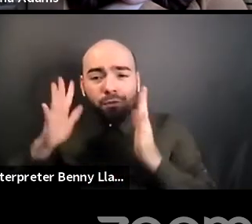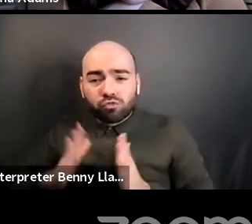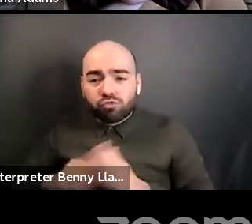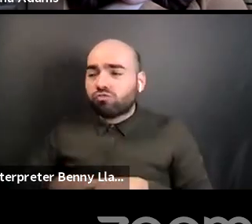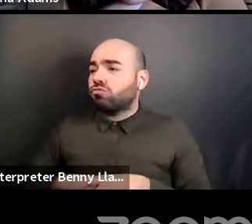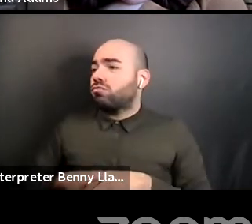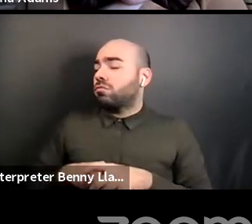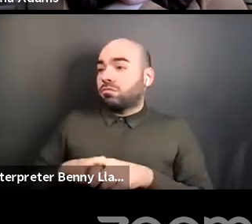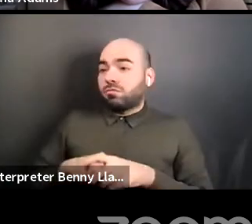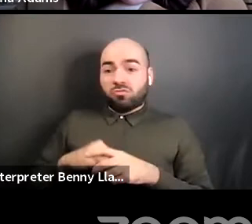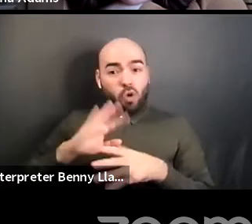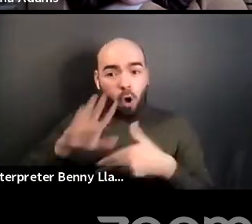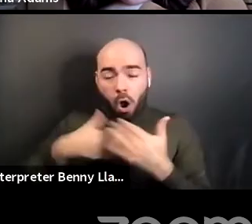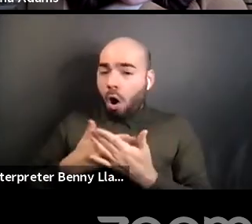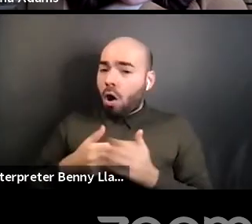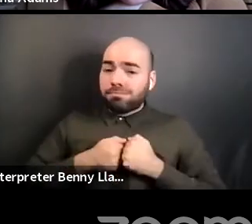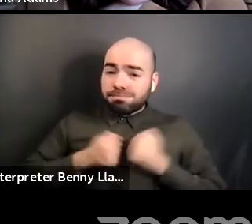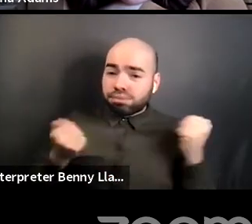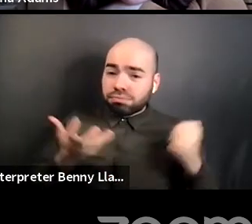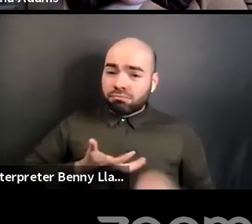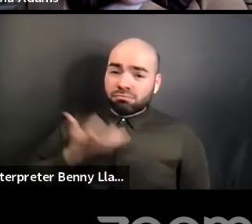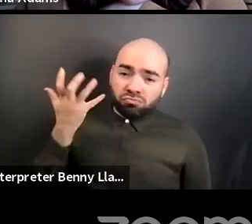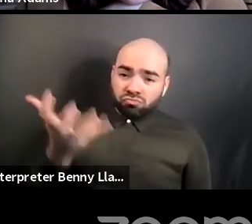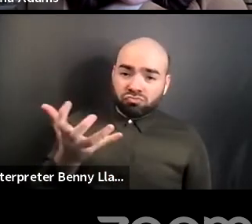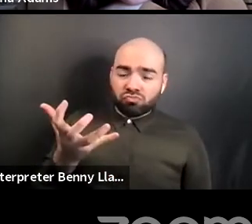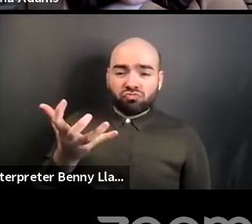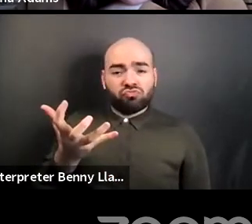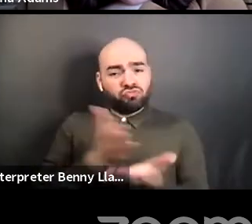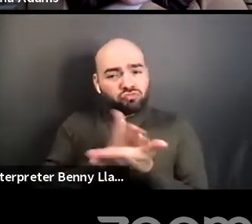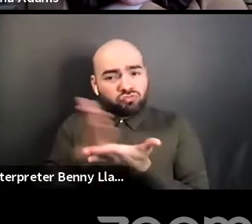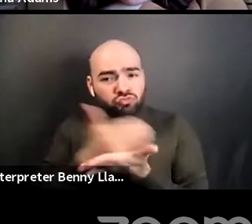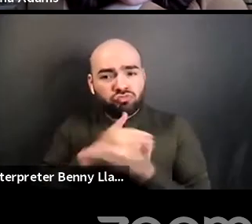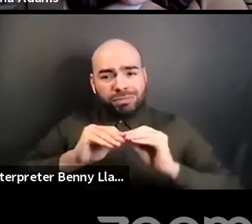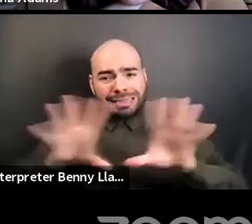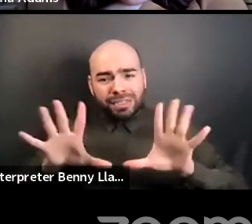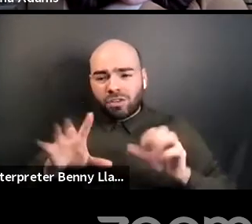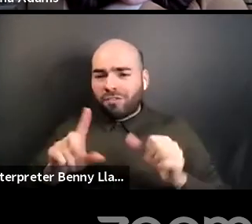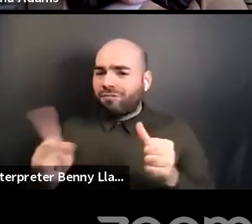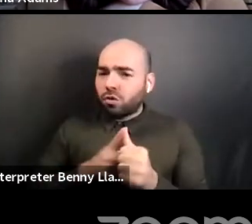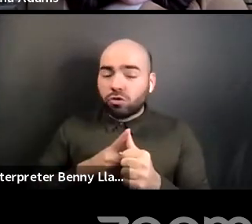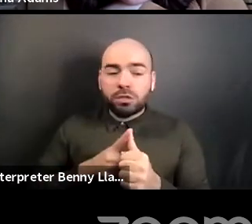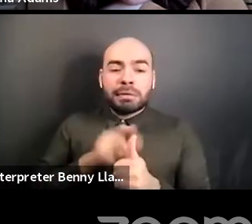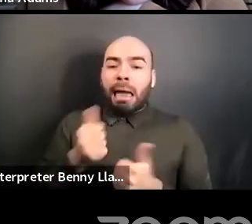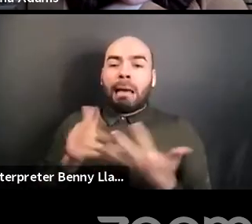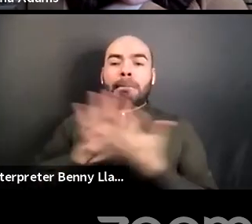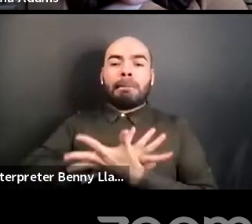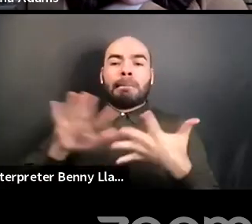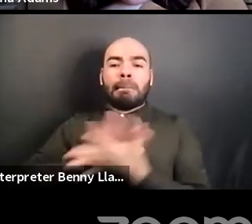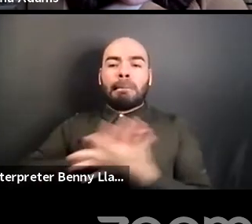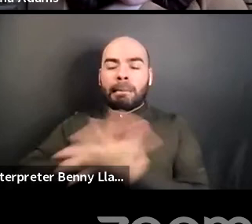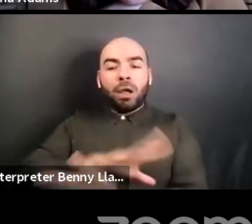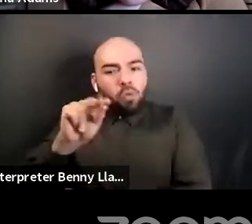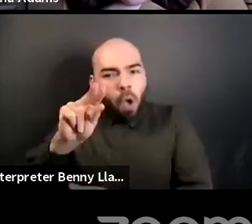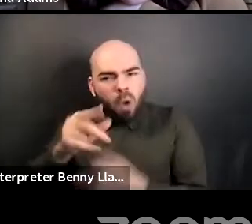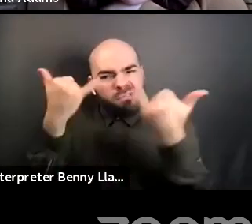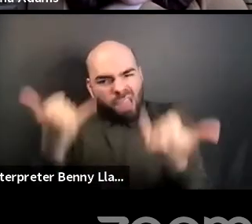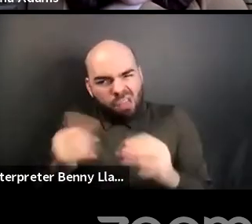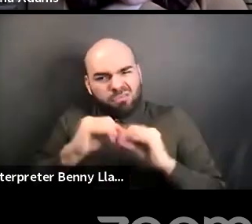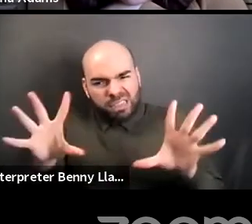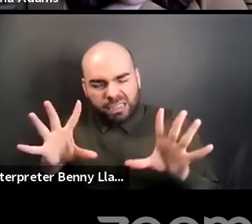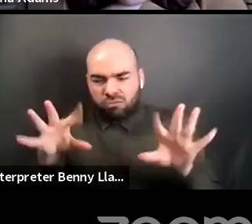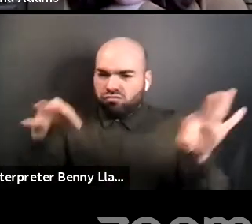transparent, having that dialogue of where the money is going and making sure that every Indigenous